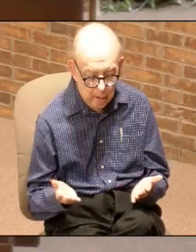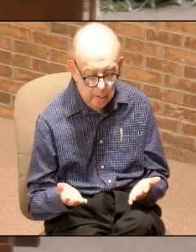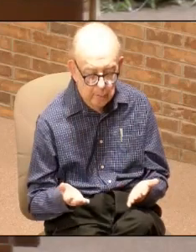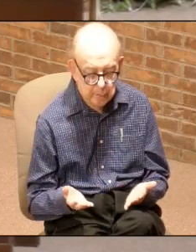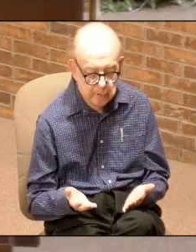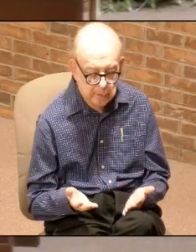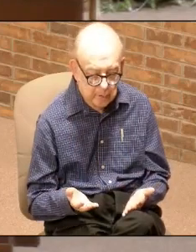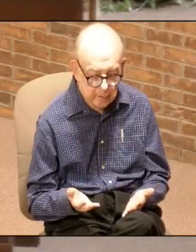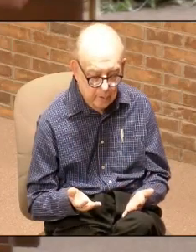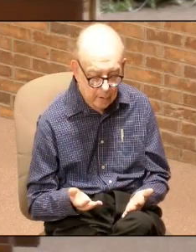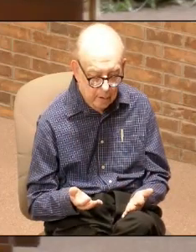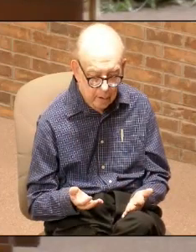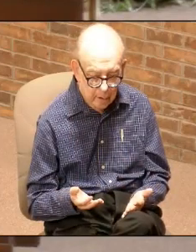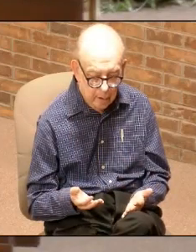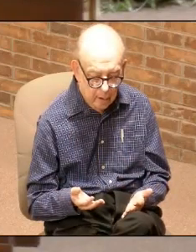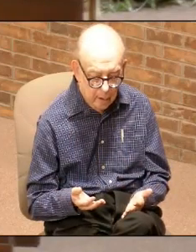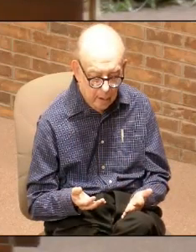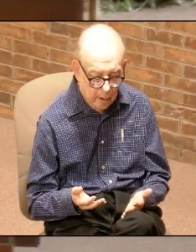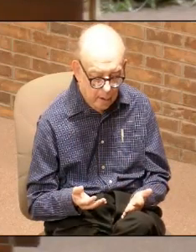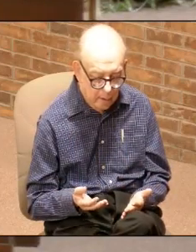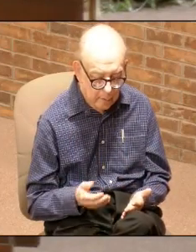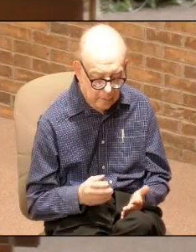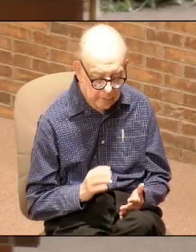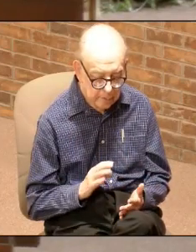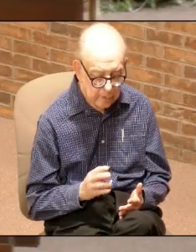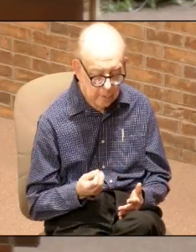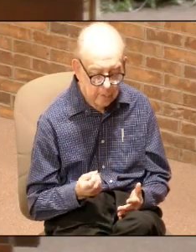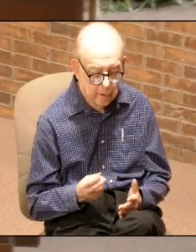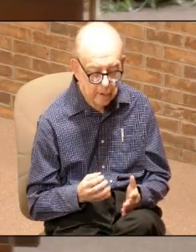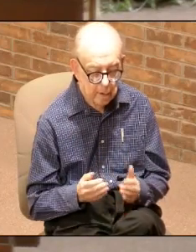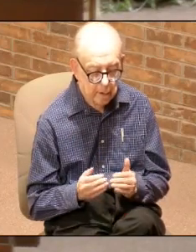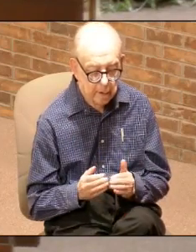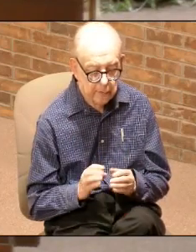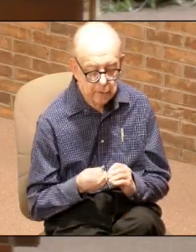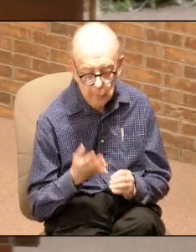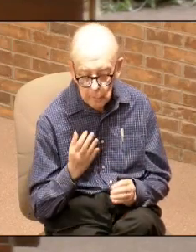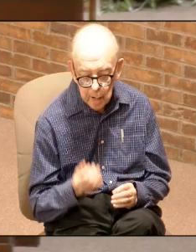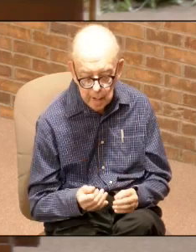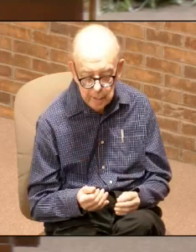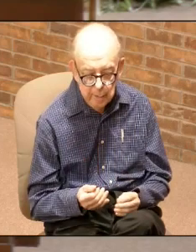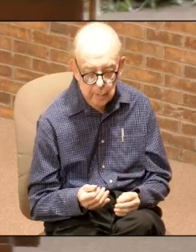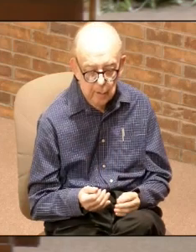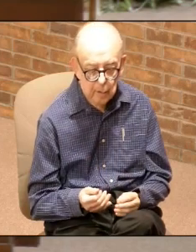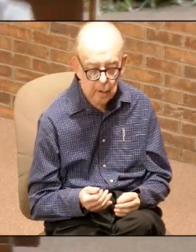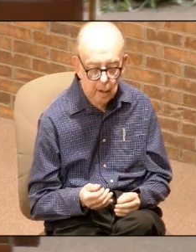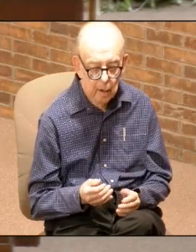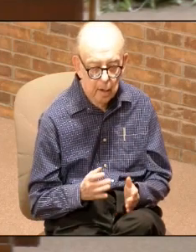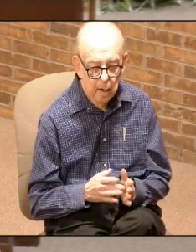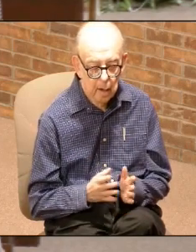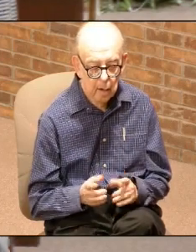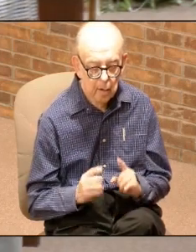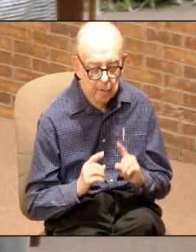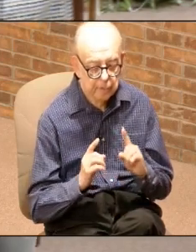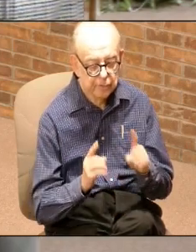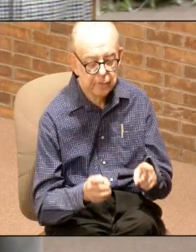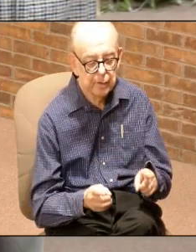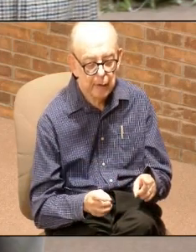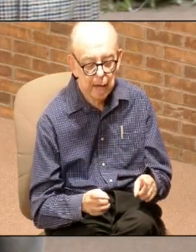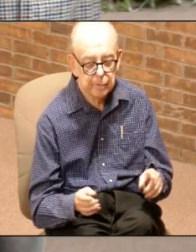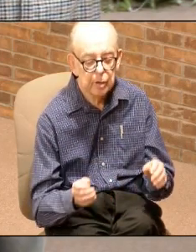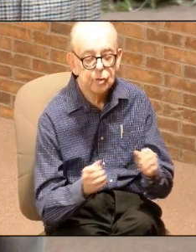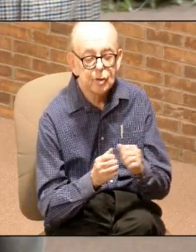you know, it's 12, an even number. Why? Because he sent them out